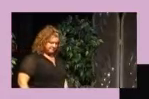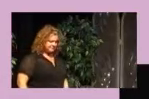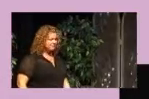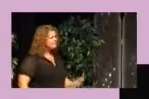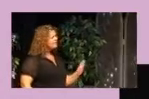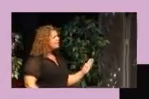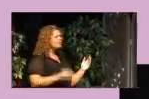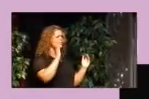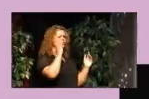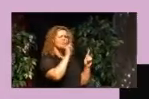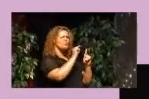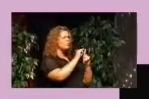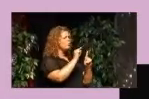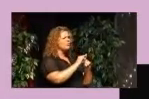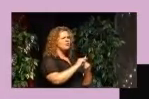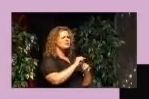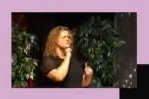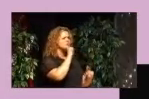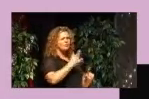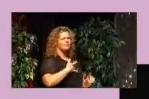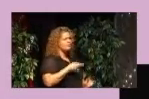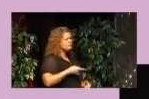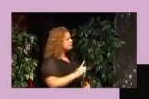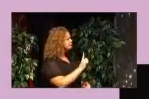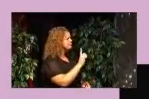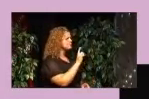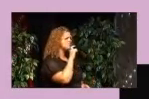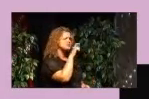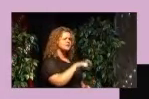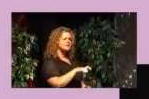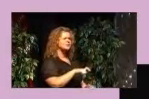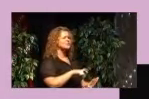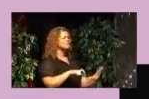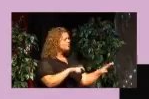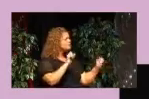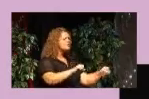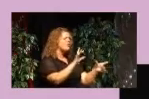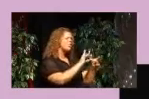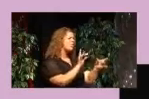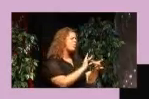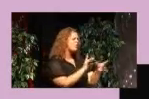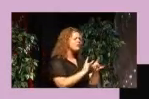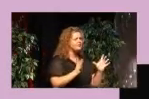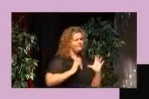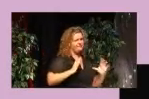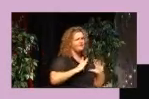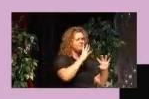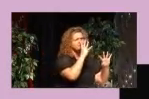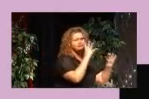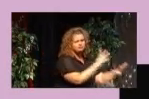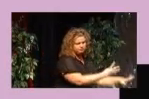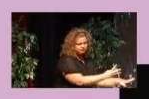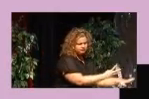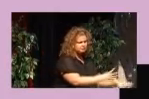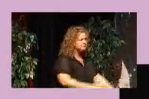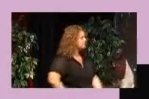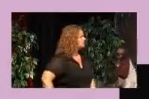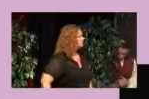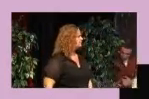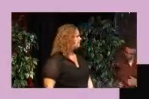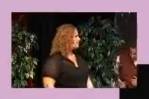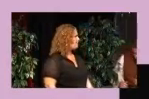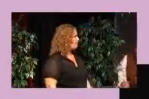Oh, Sticks and Stones. Oh. Oh. Let her say what she likes. Hm?